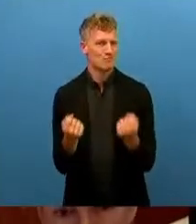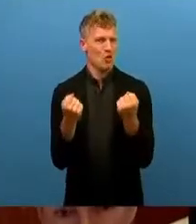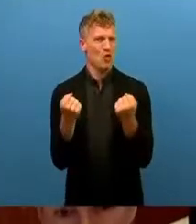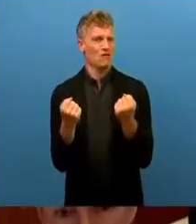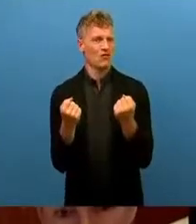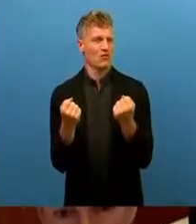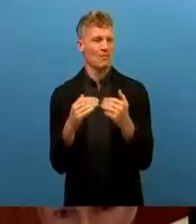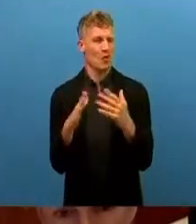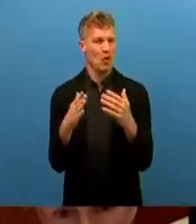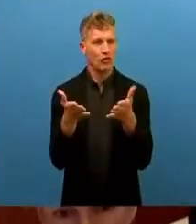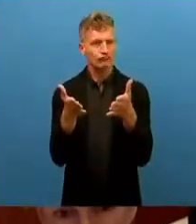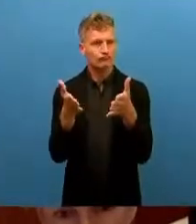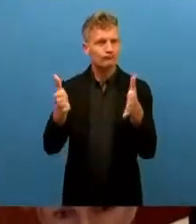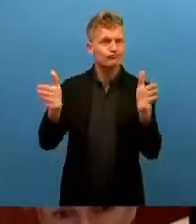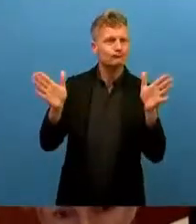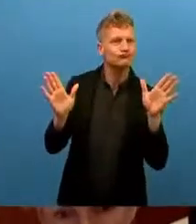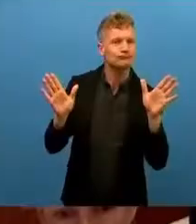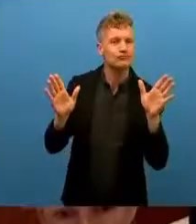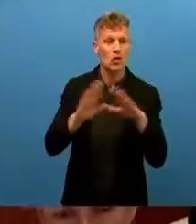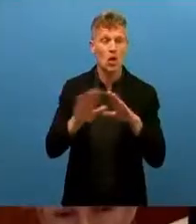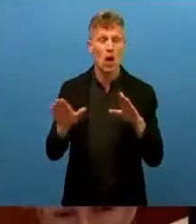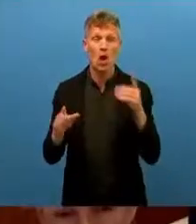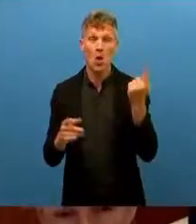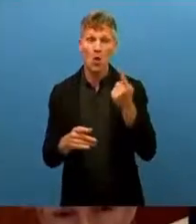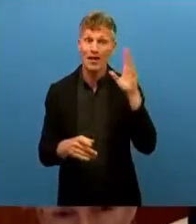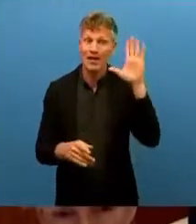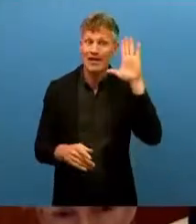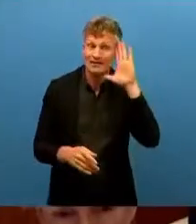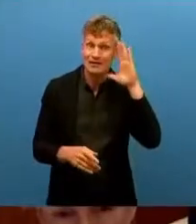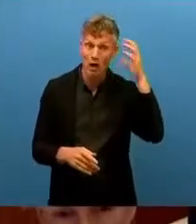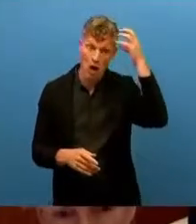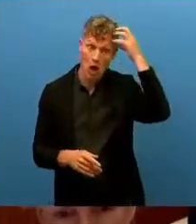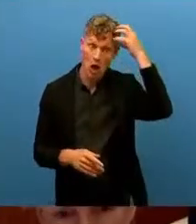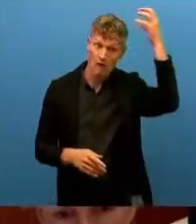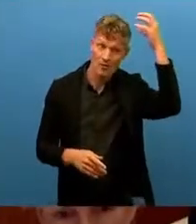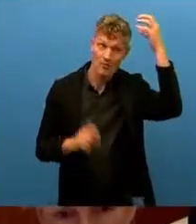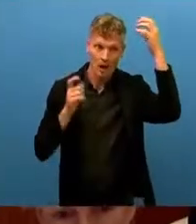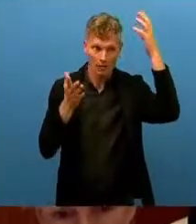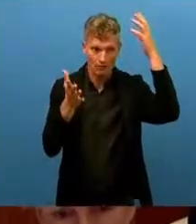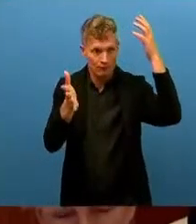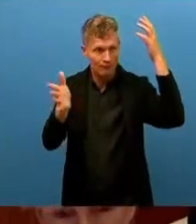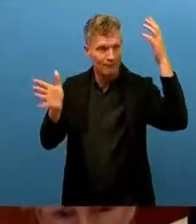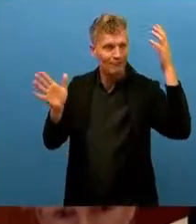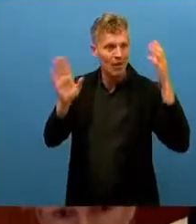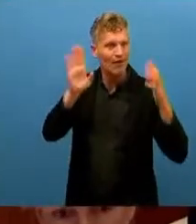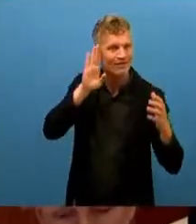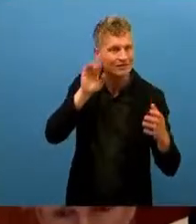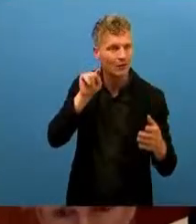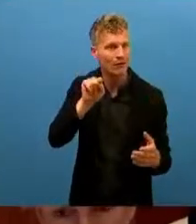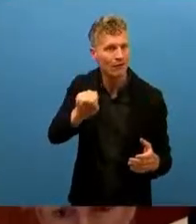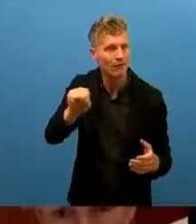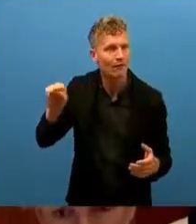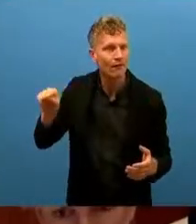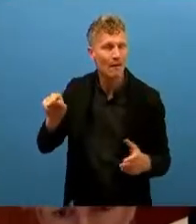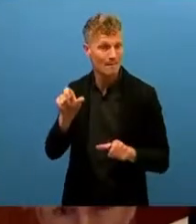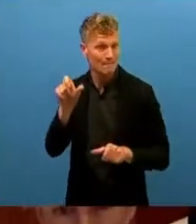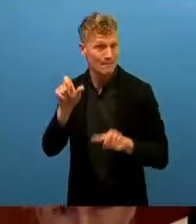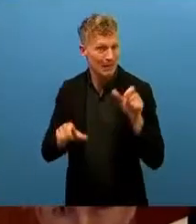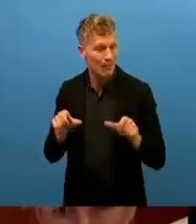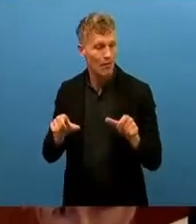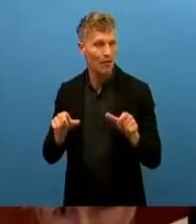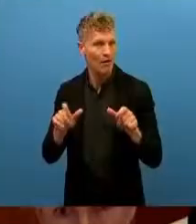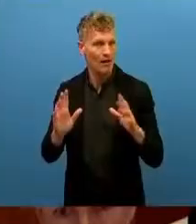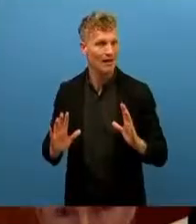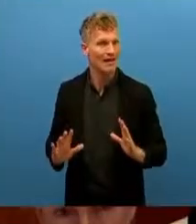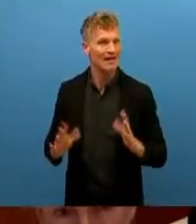that listens not just to voices from the state, but also from the land, from the communities who live the realities of rights,